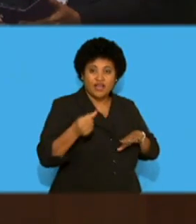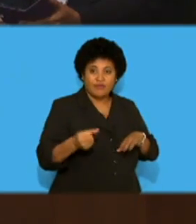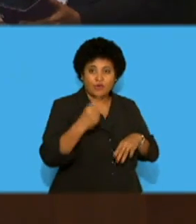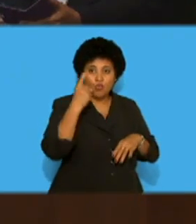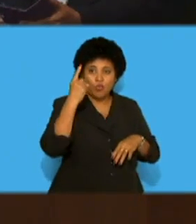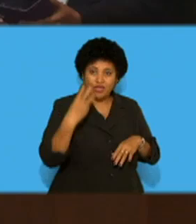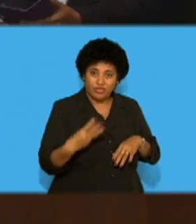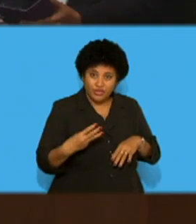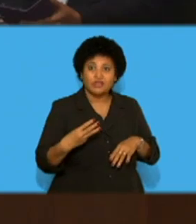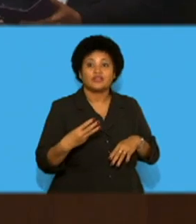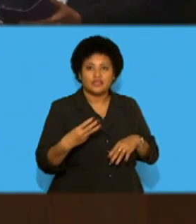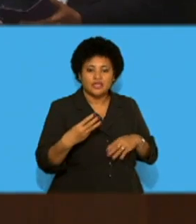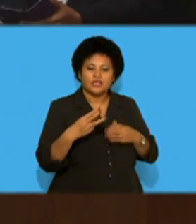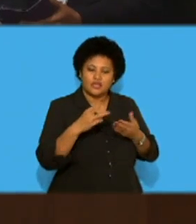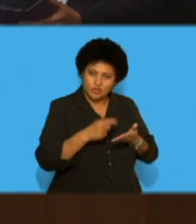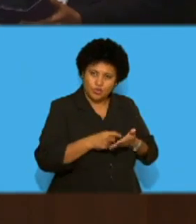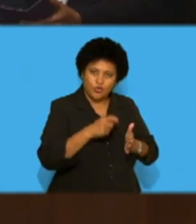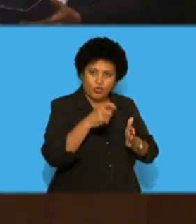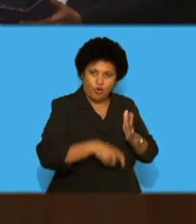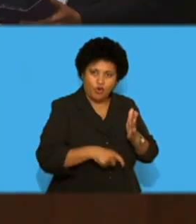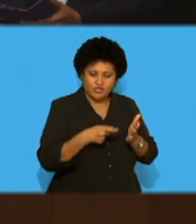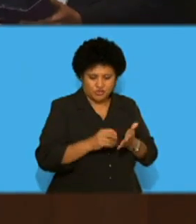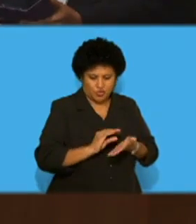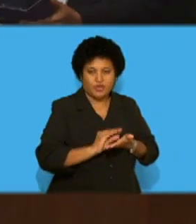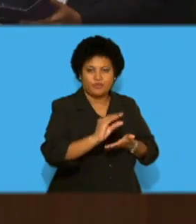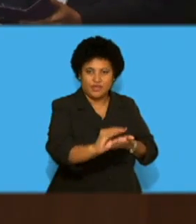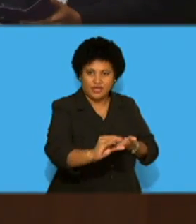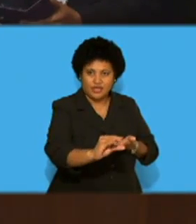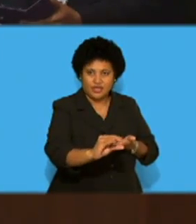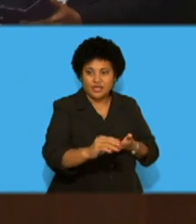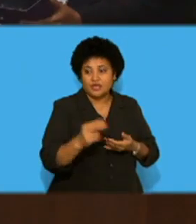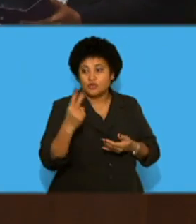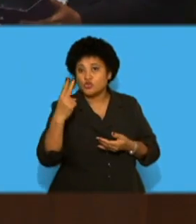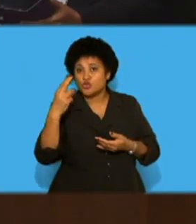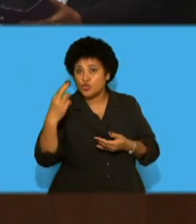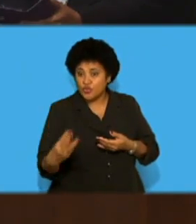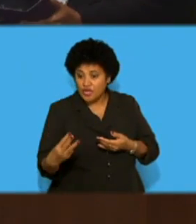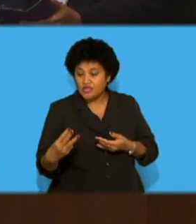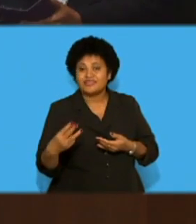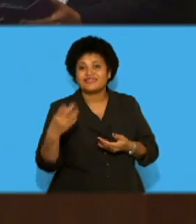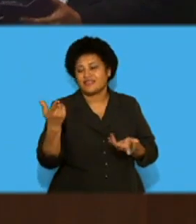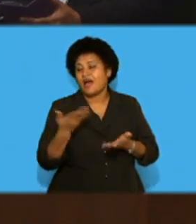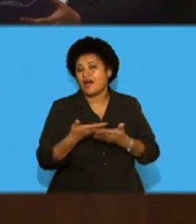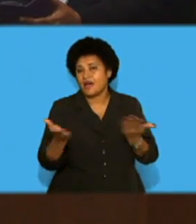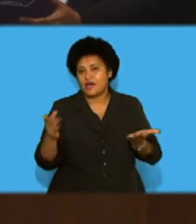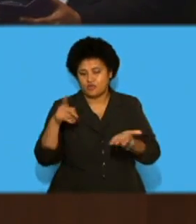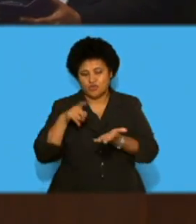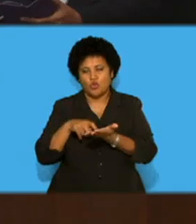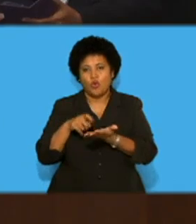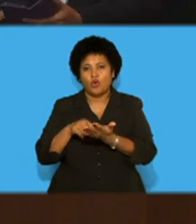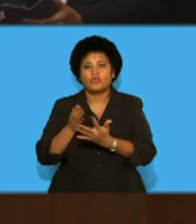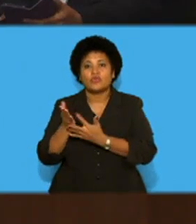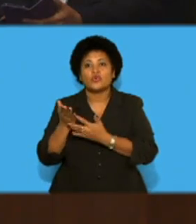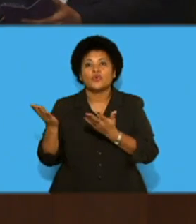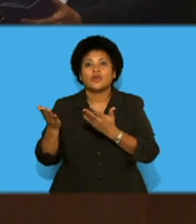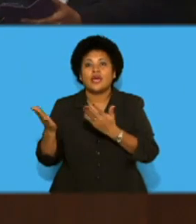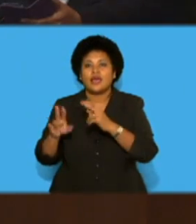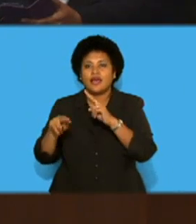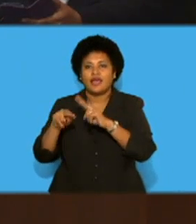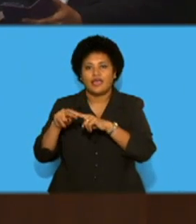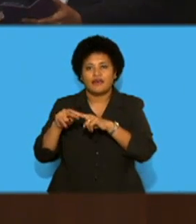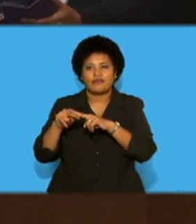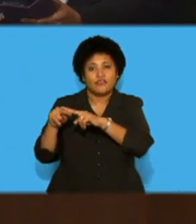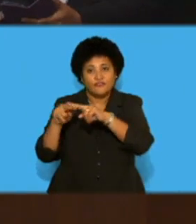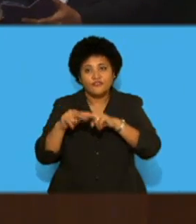of the harvester. The 2/3 is by way of a loan through FDB. These cooperatives are very encouraged by this. And